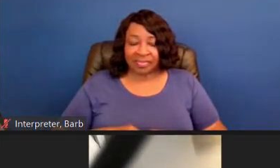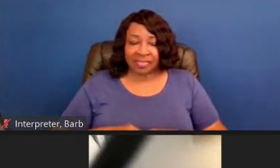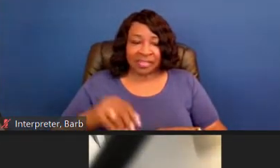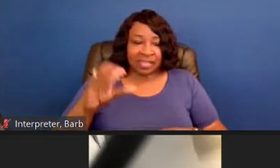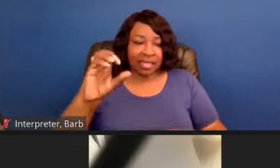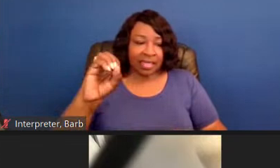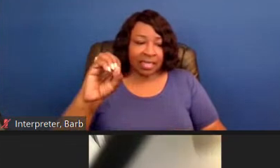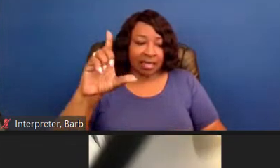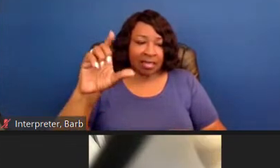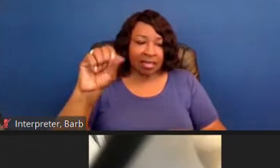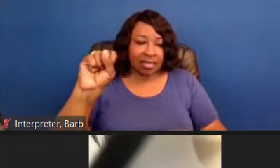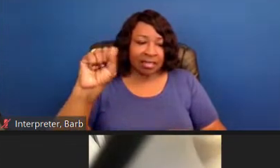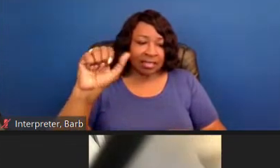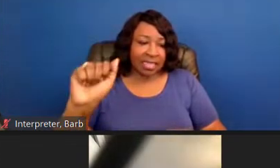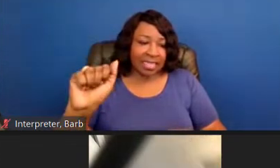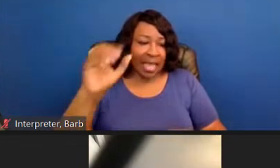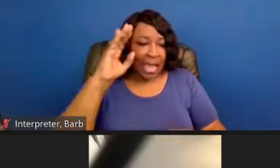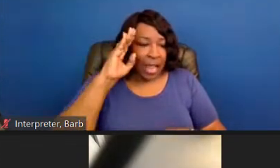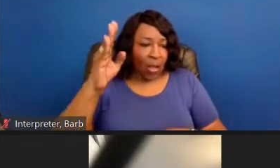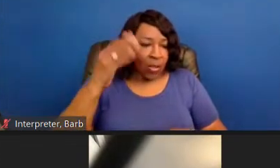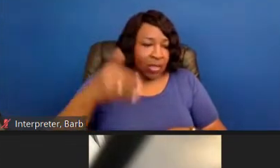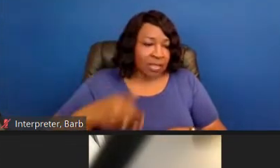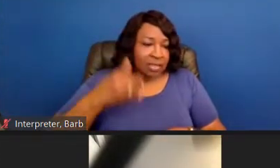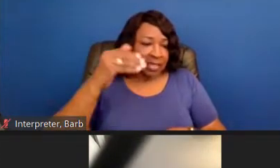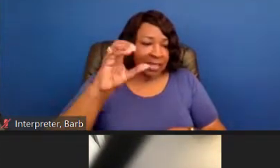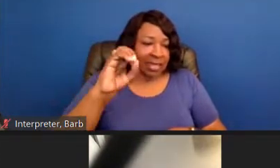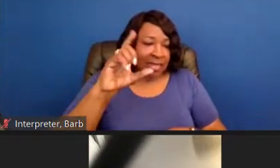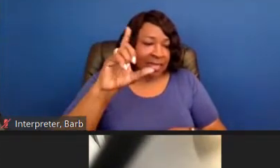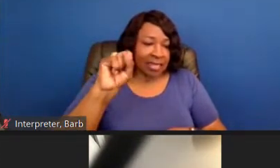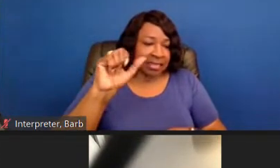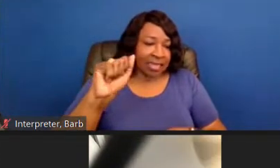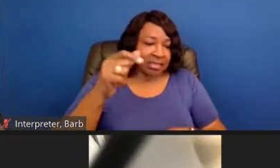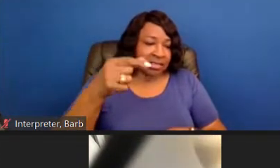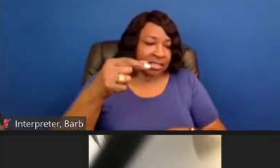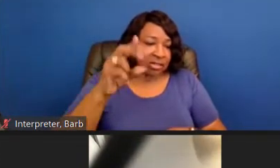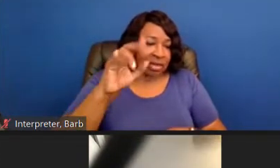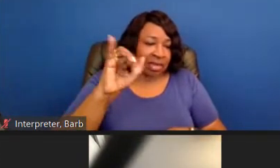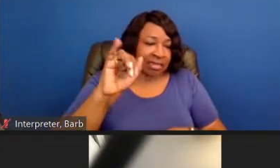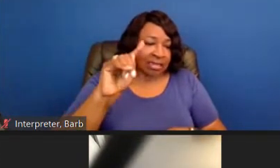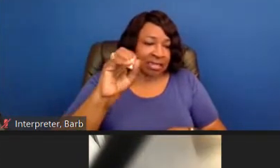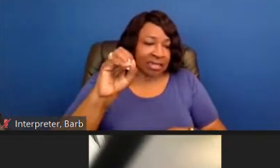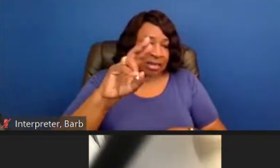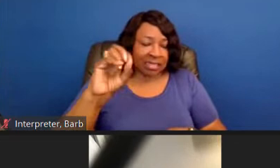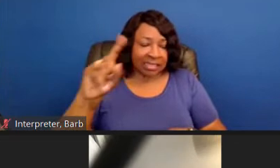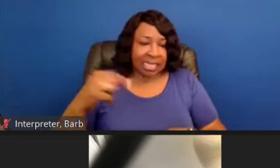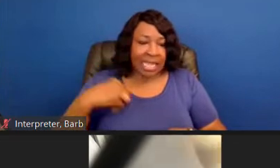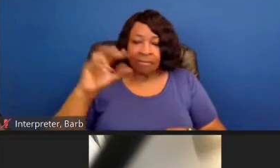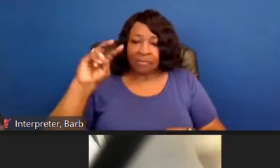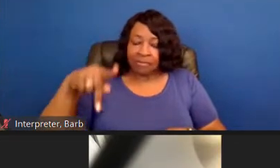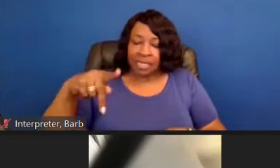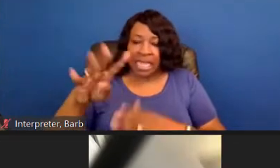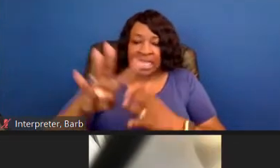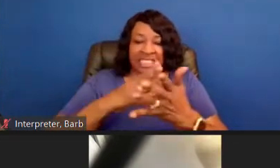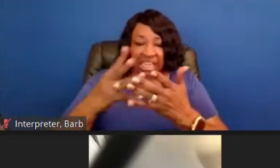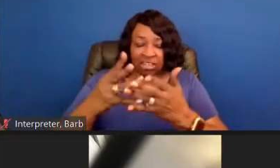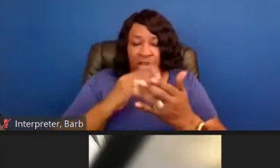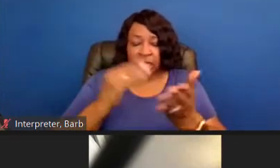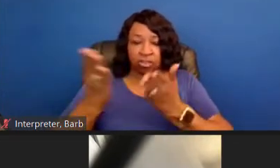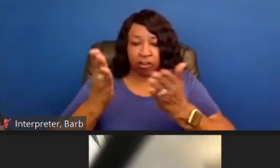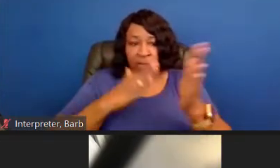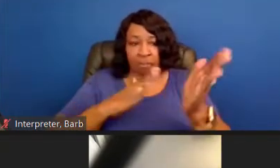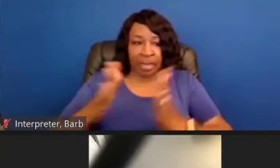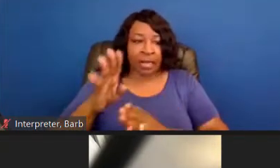Elsa? Hello, my name is Elsa Gutierrez. I'm the VP of Scheduling and Service Planning. I have brown